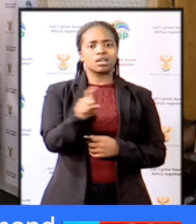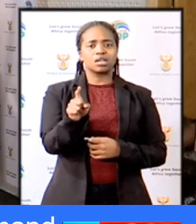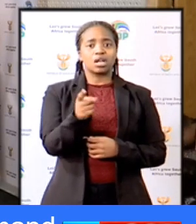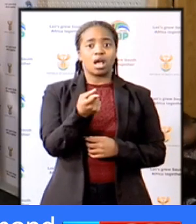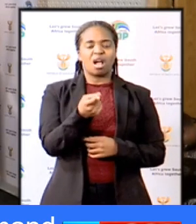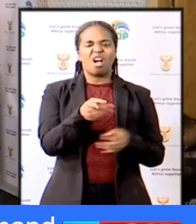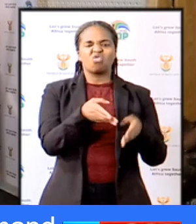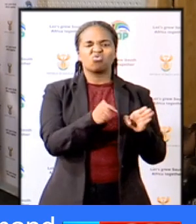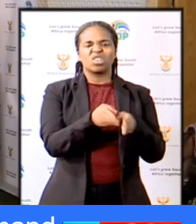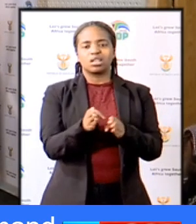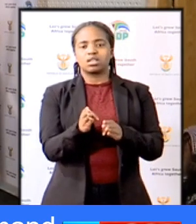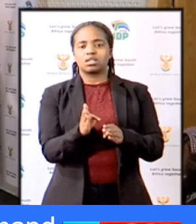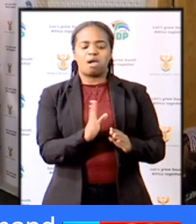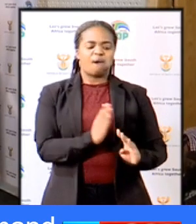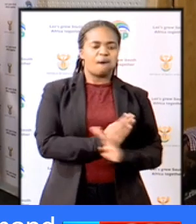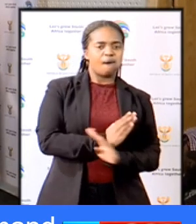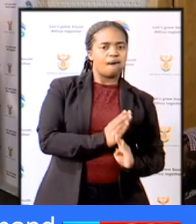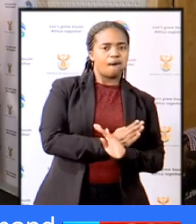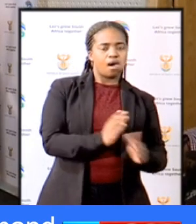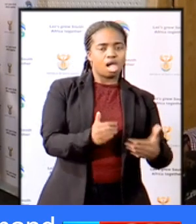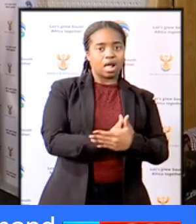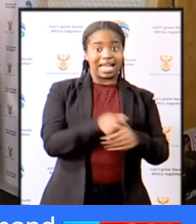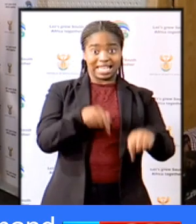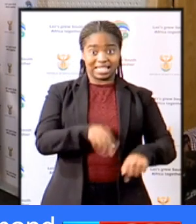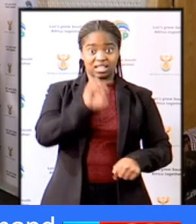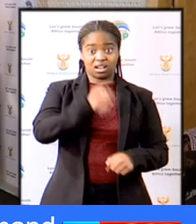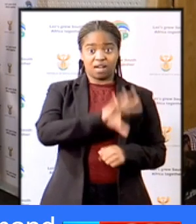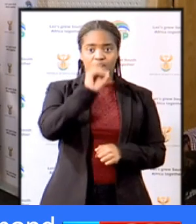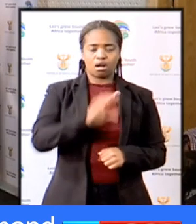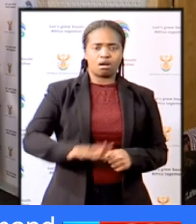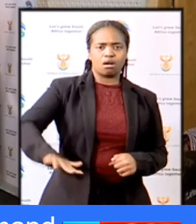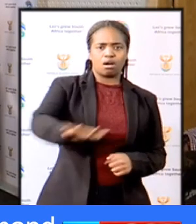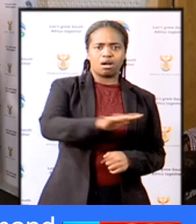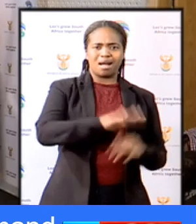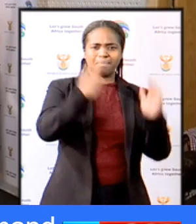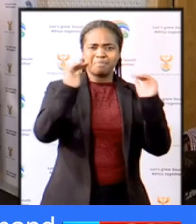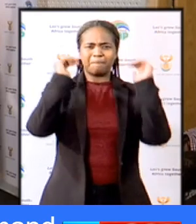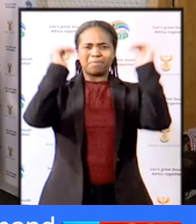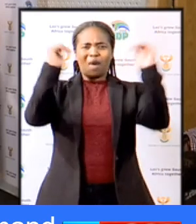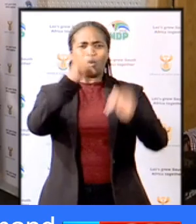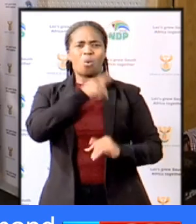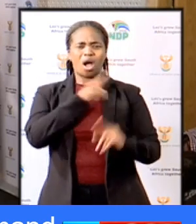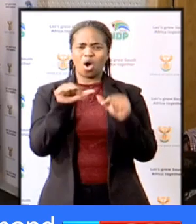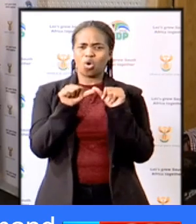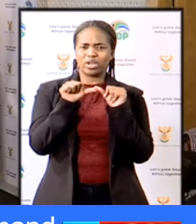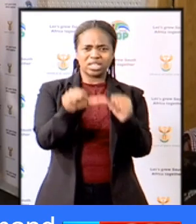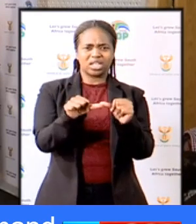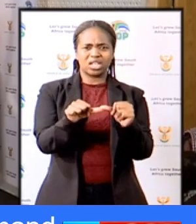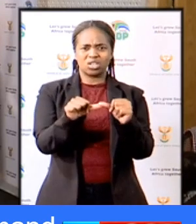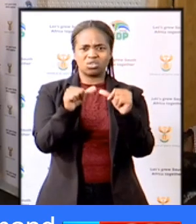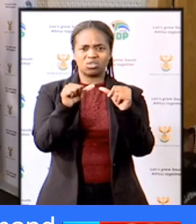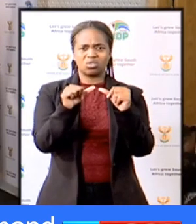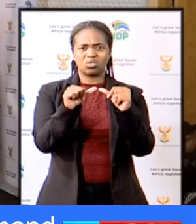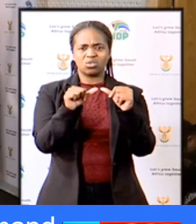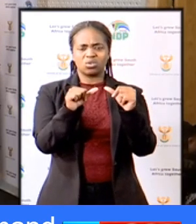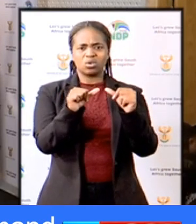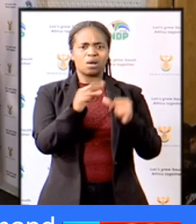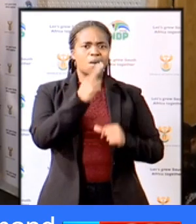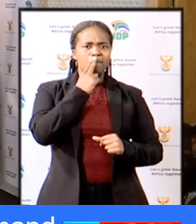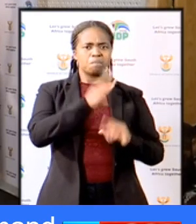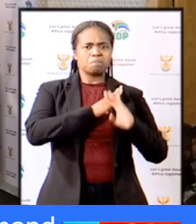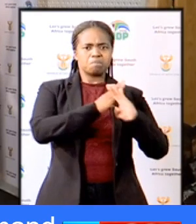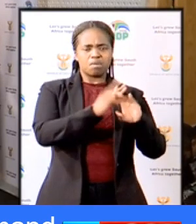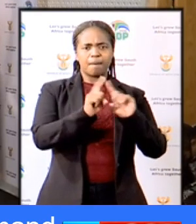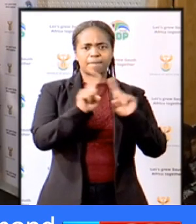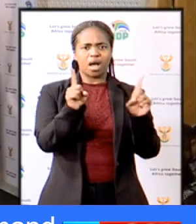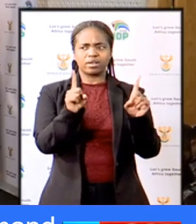on the street considerably across South Africa. Why continue with the ban if cigarettes are still being smoked and no